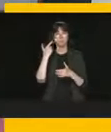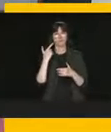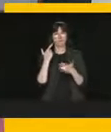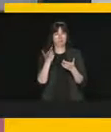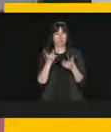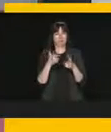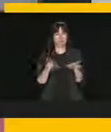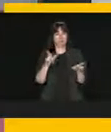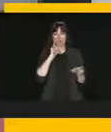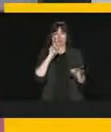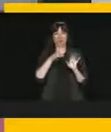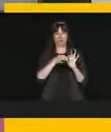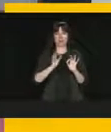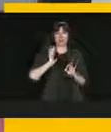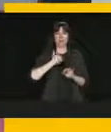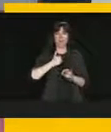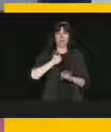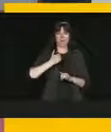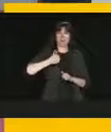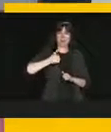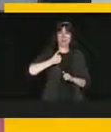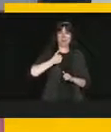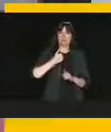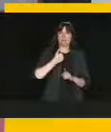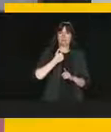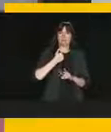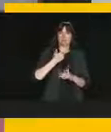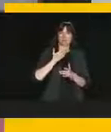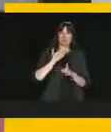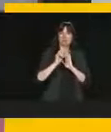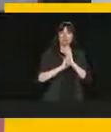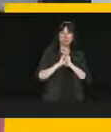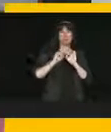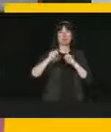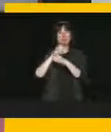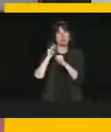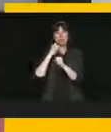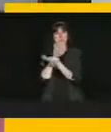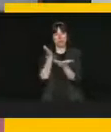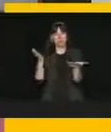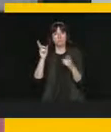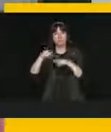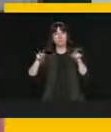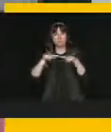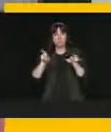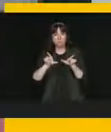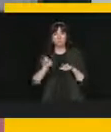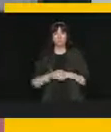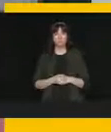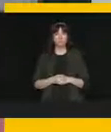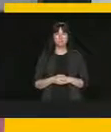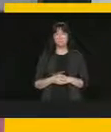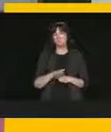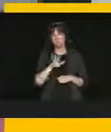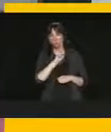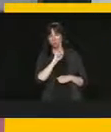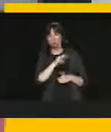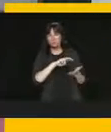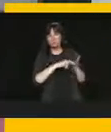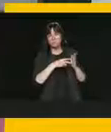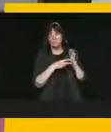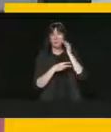duality is not just a question of our Canadian identity, it's also a question of safety for consumers. Does that